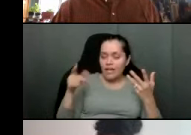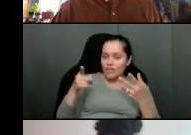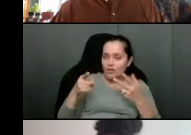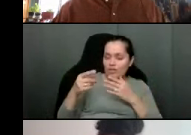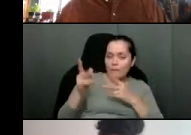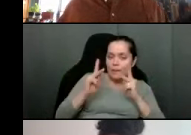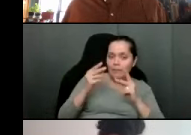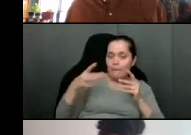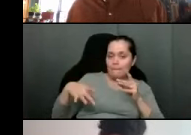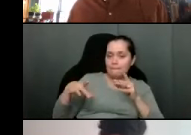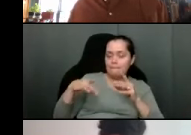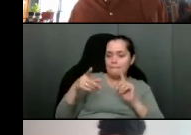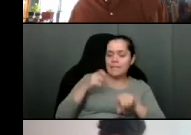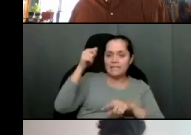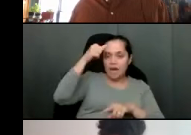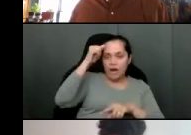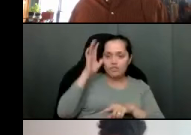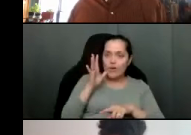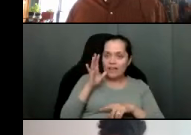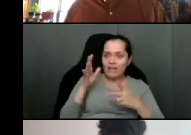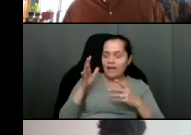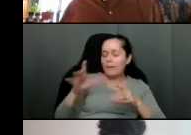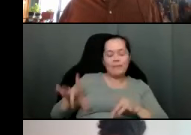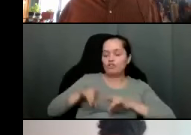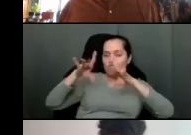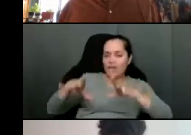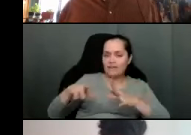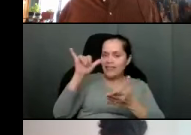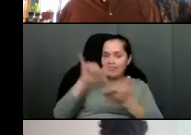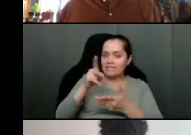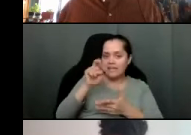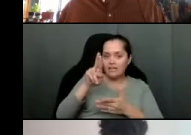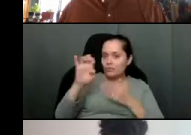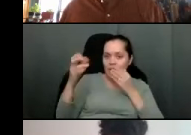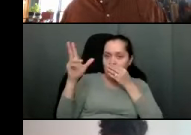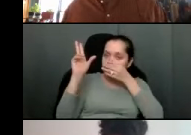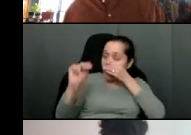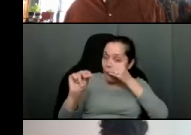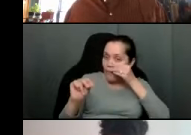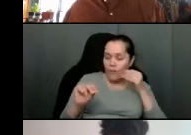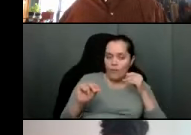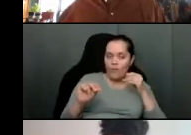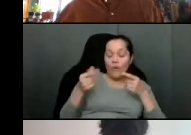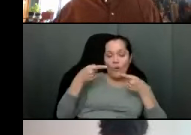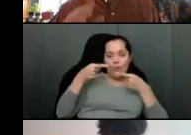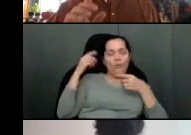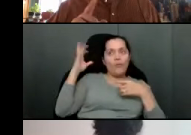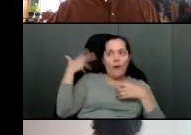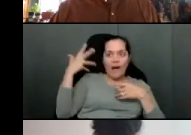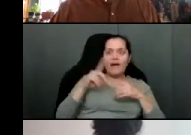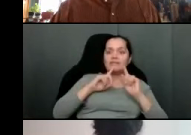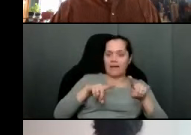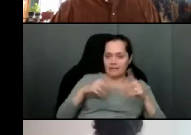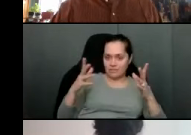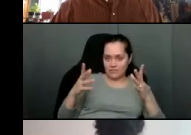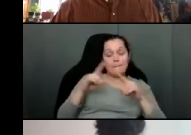chose Australia. That is not Ukraine. Okay, wild answers.